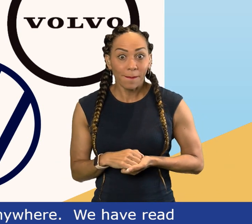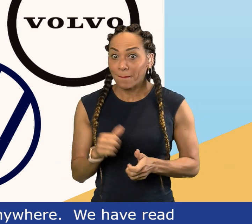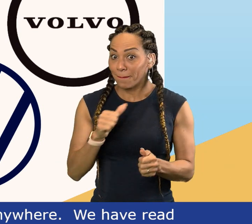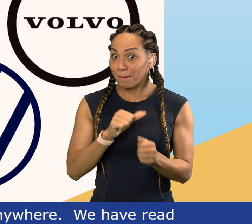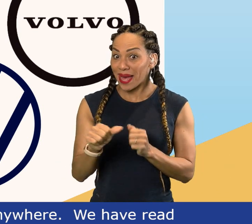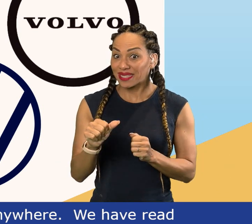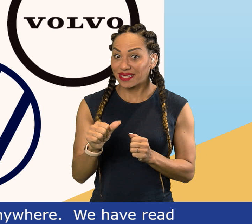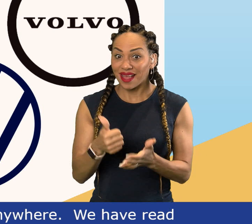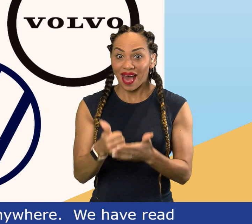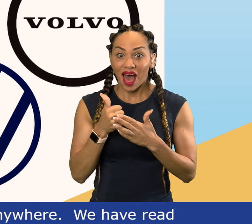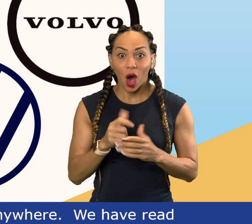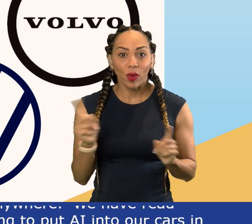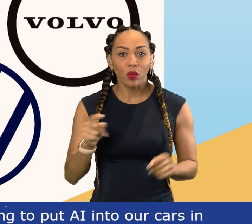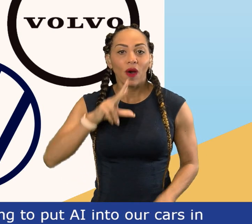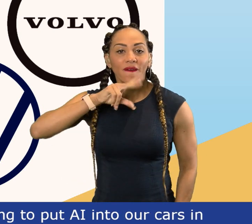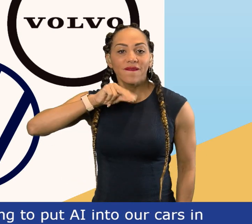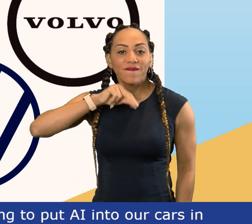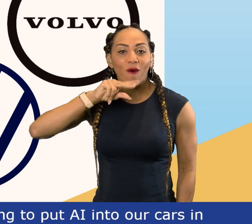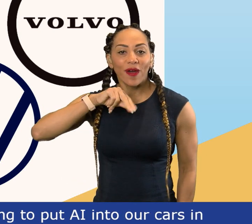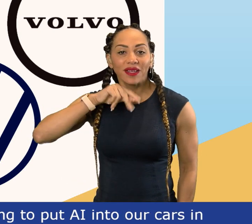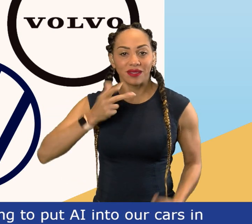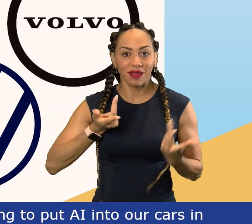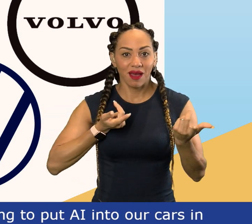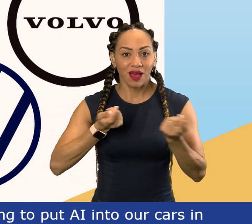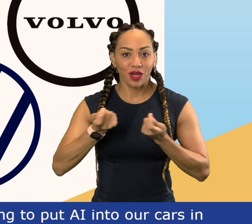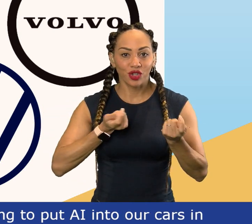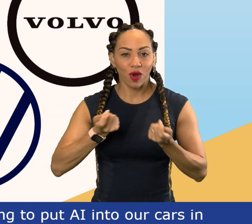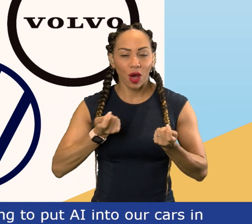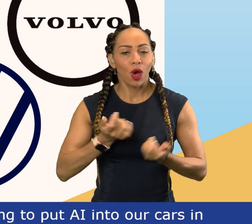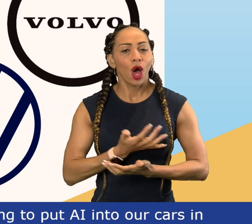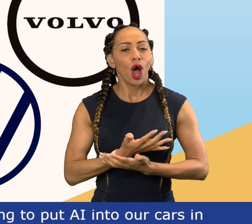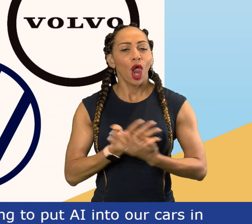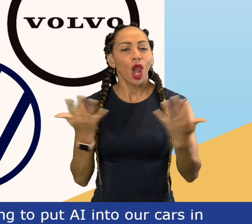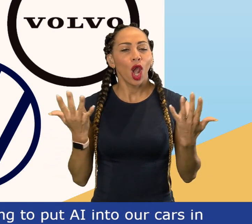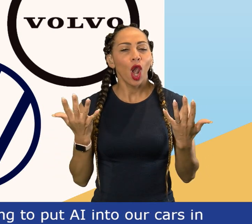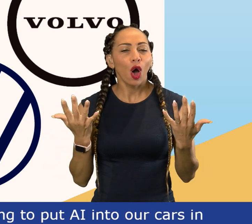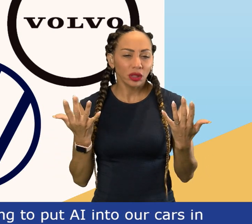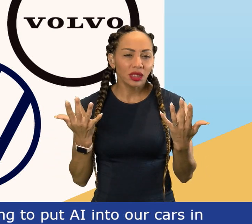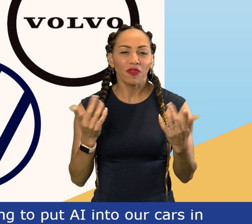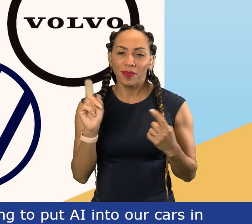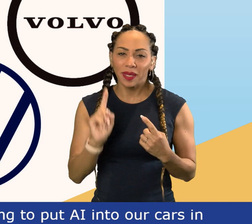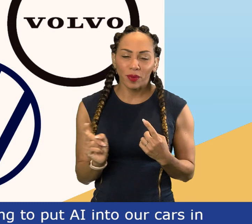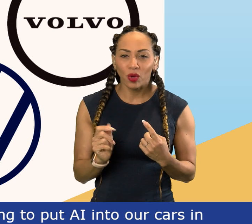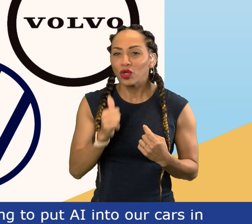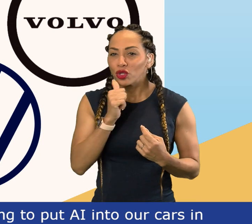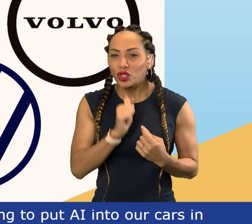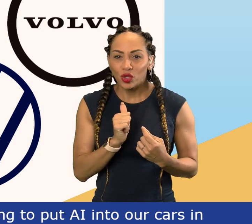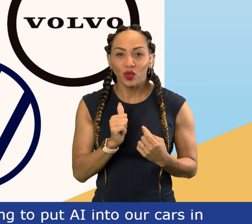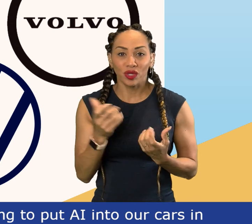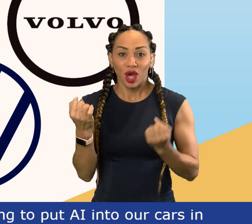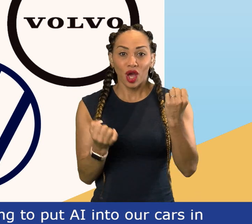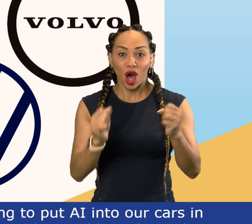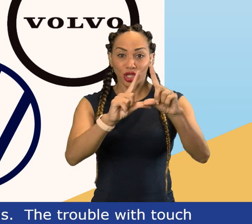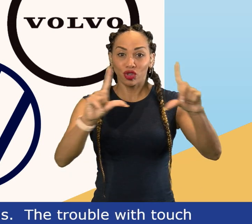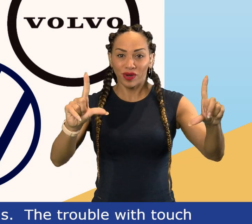systems. So a lot of cars rely on touchscreens these days. The trouble with touchscreens is they're quite distracting to use on the move, but we're